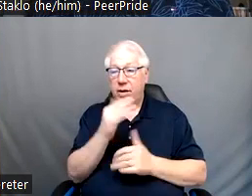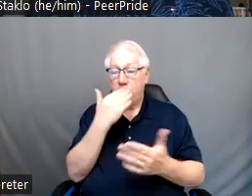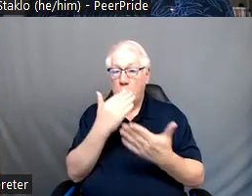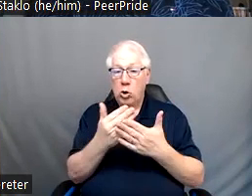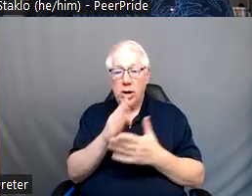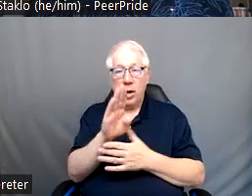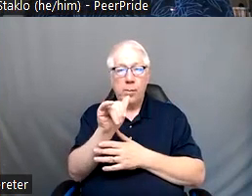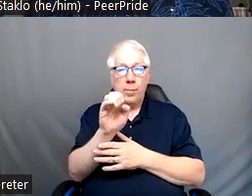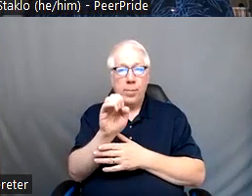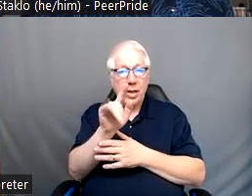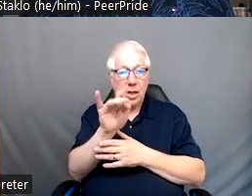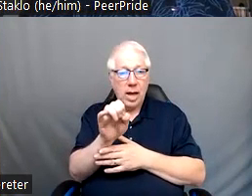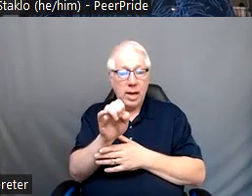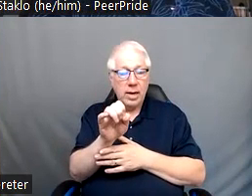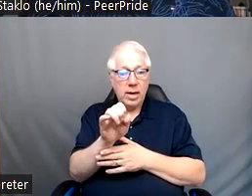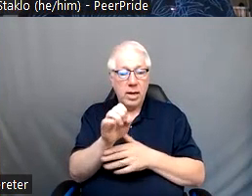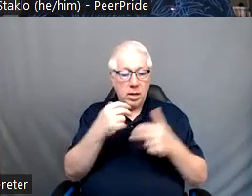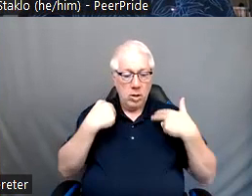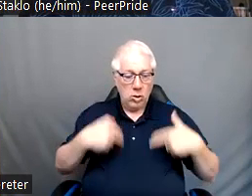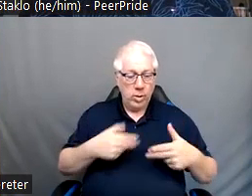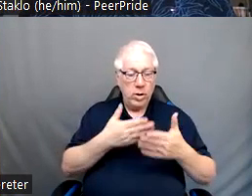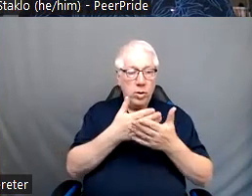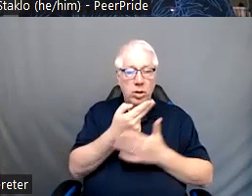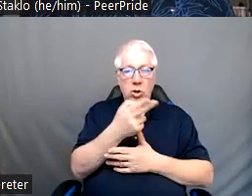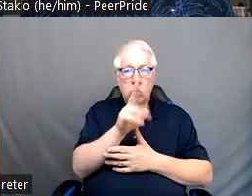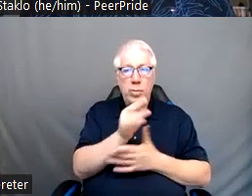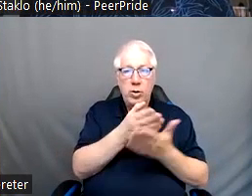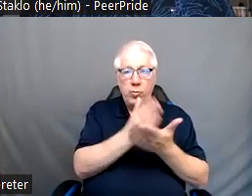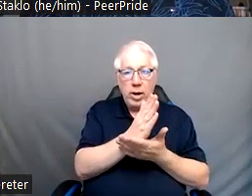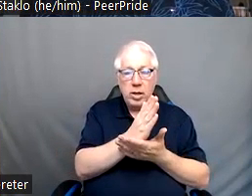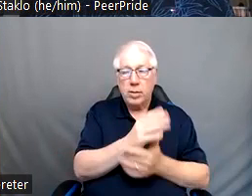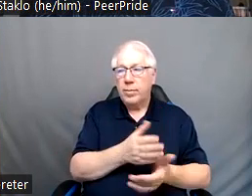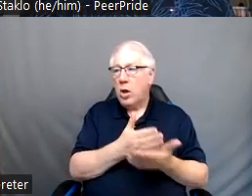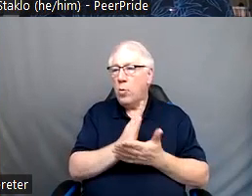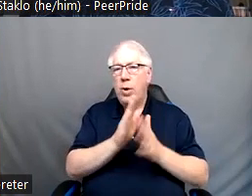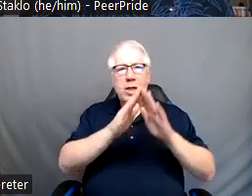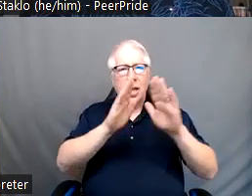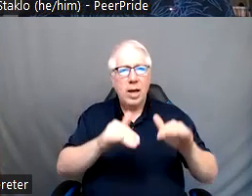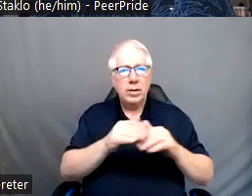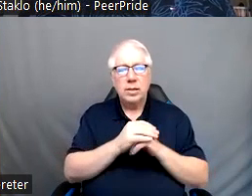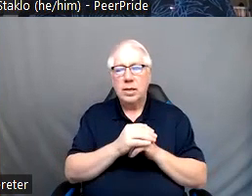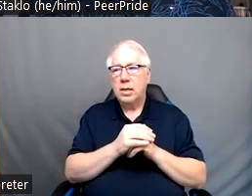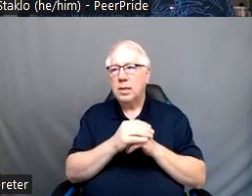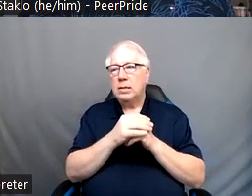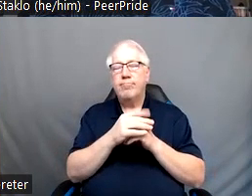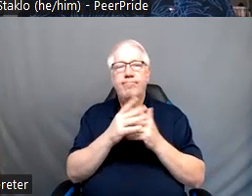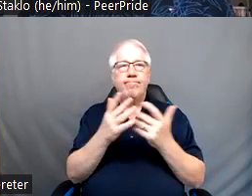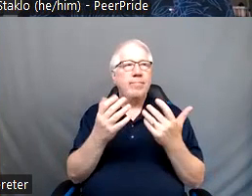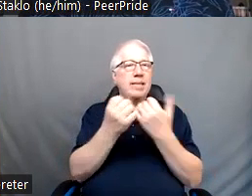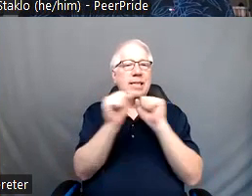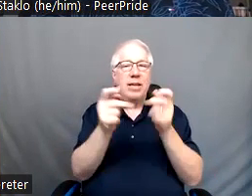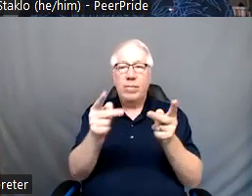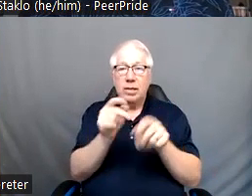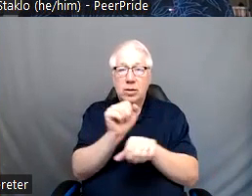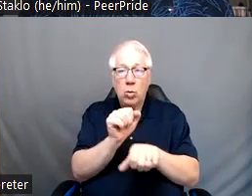baseline of those human rights and those rights to housing, to, safe place to